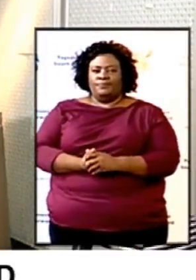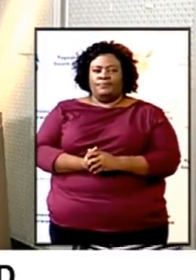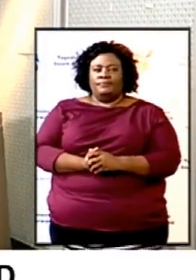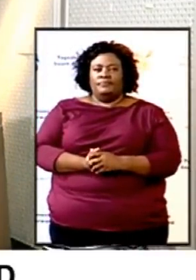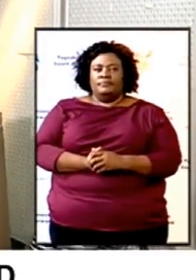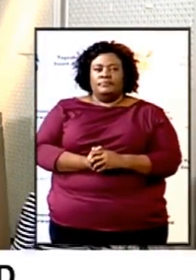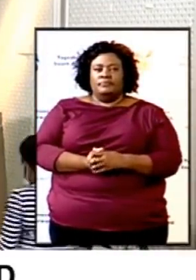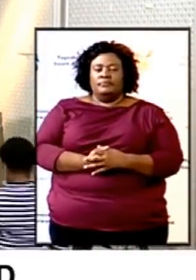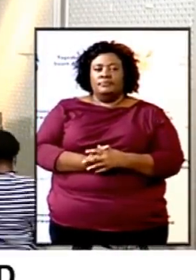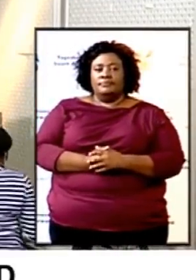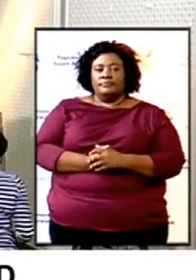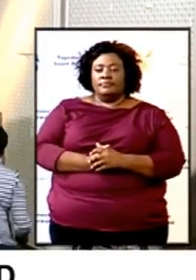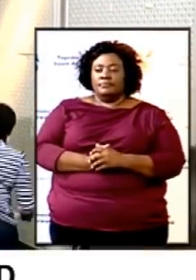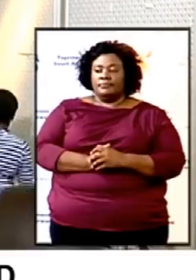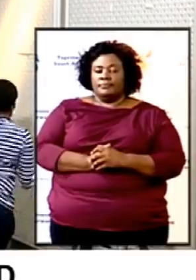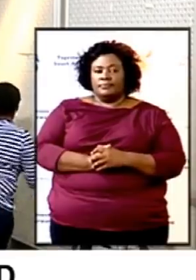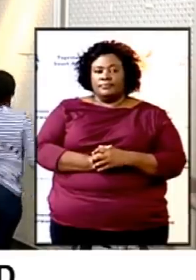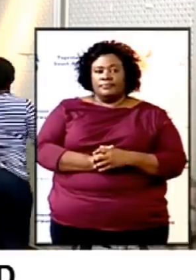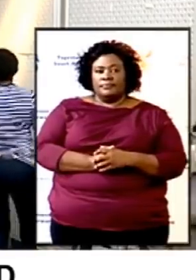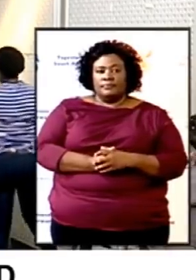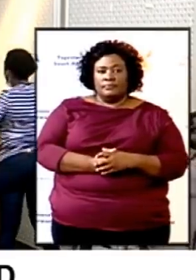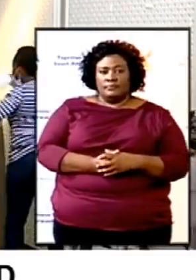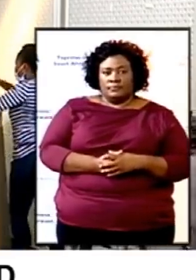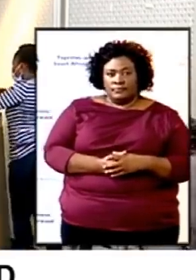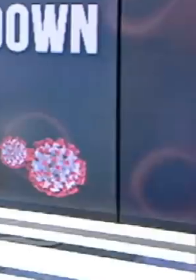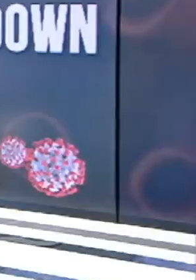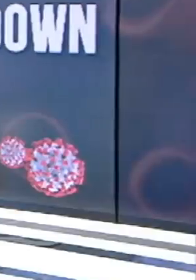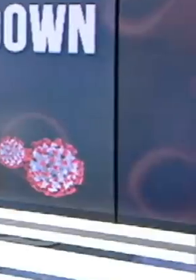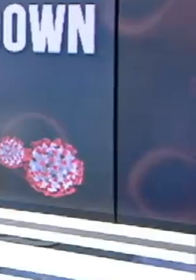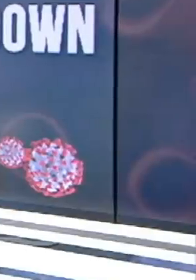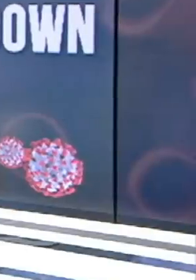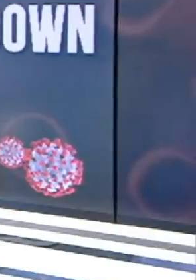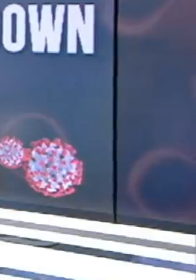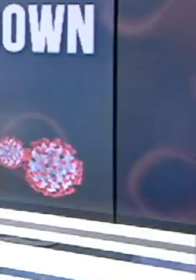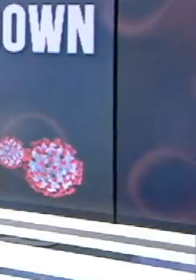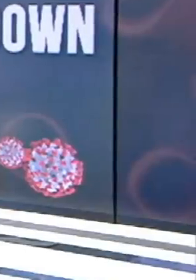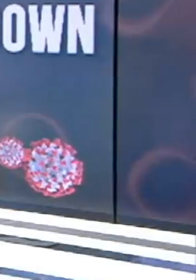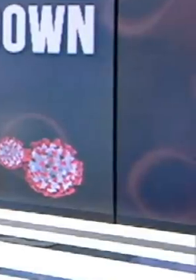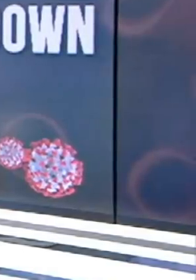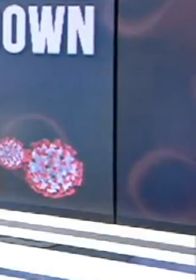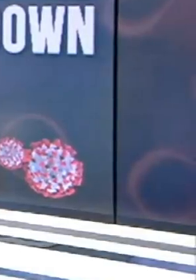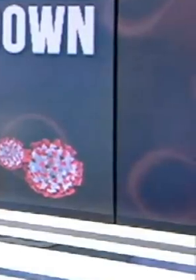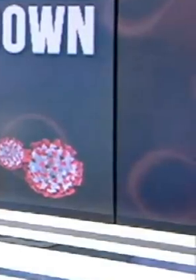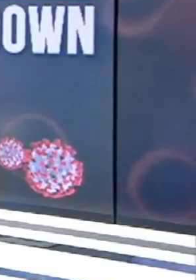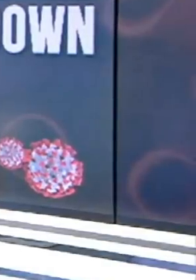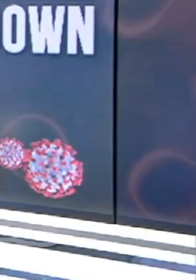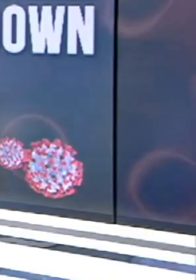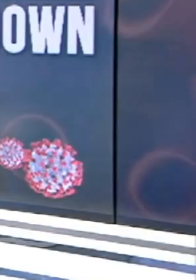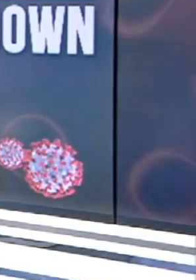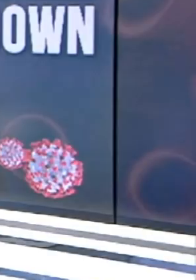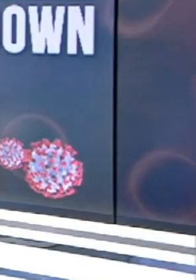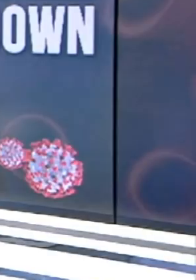Samkele Maseko, SABC News, Johannesburg. And of course, our reporter who covered that,